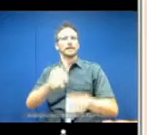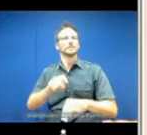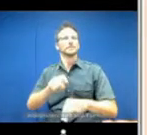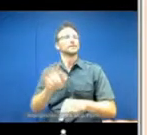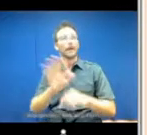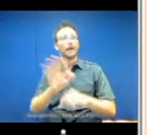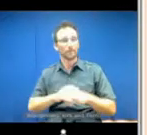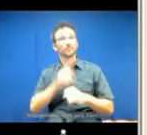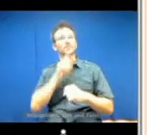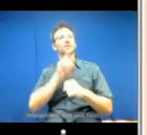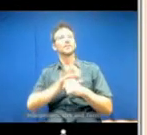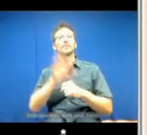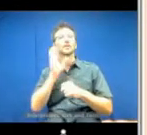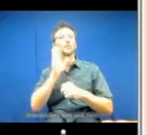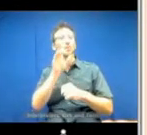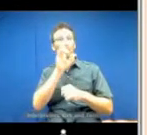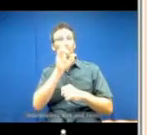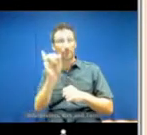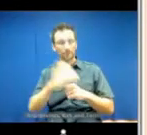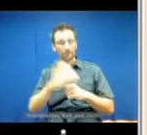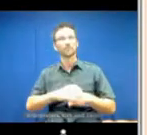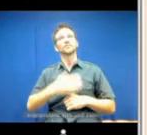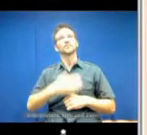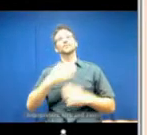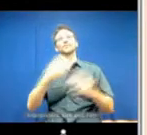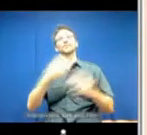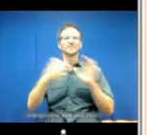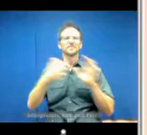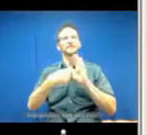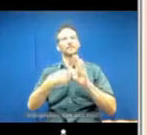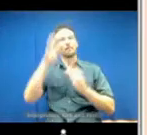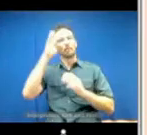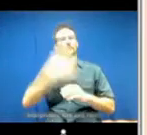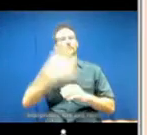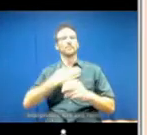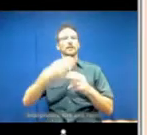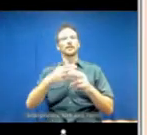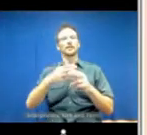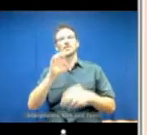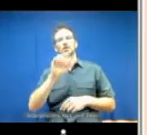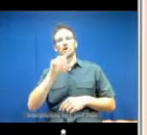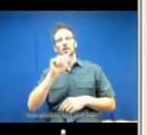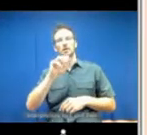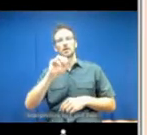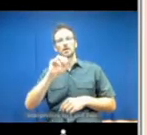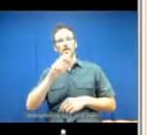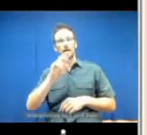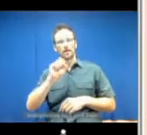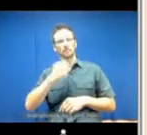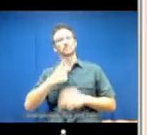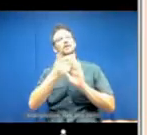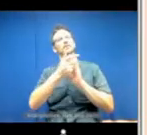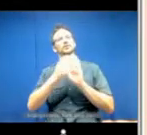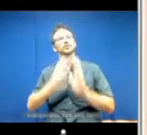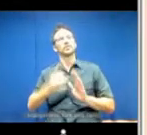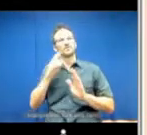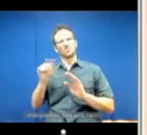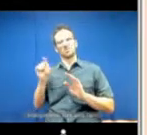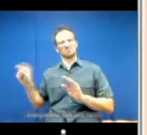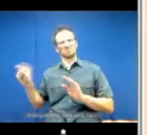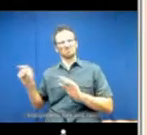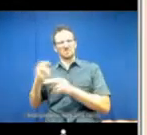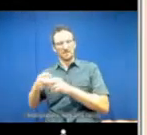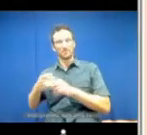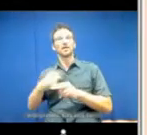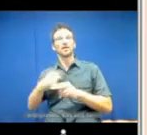My name's Carla Mathers. I represent so-and-so. I'm going to ask you some questions about the facts that gave